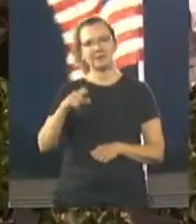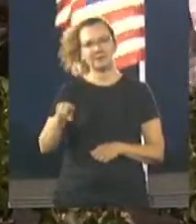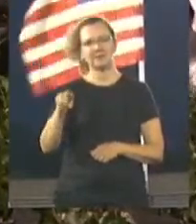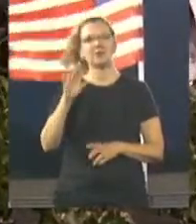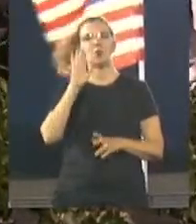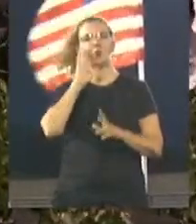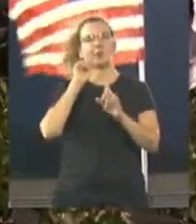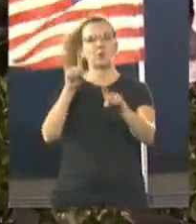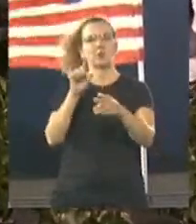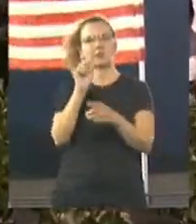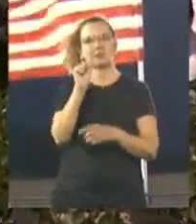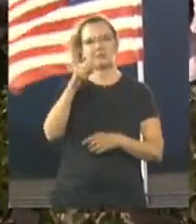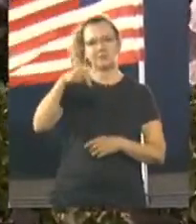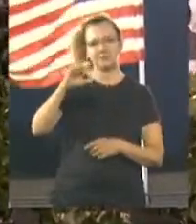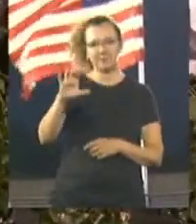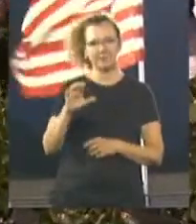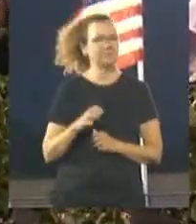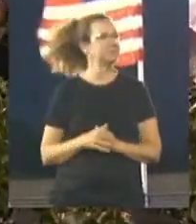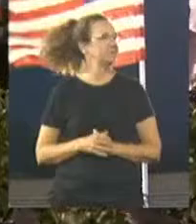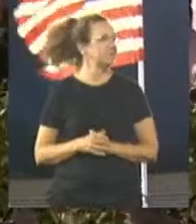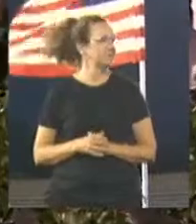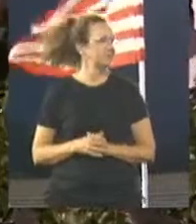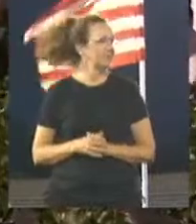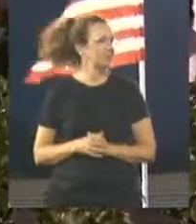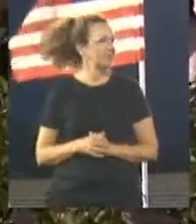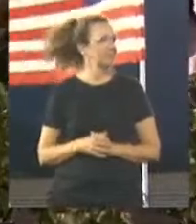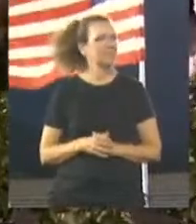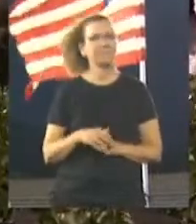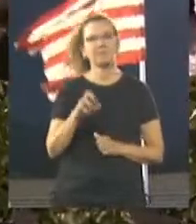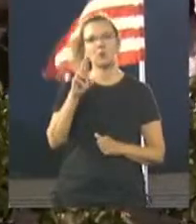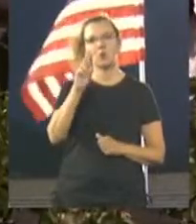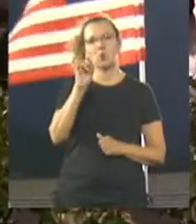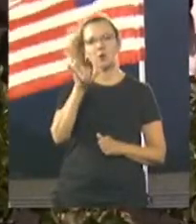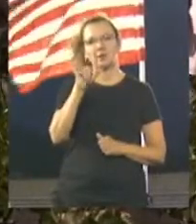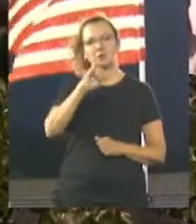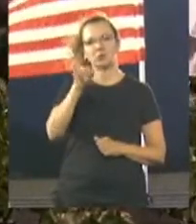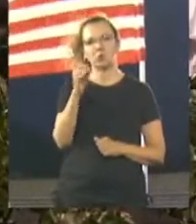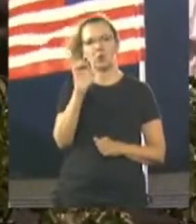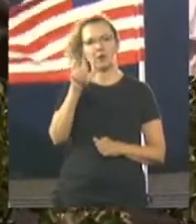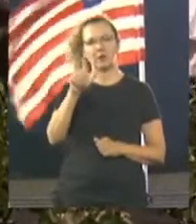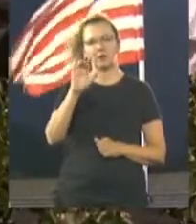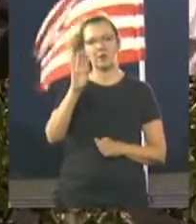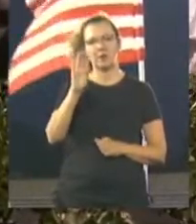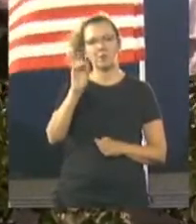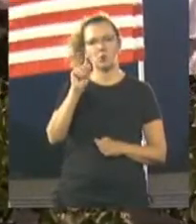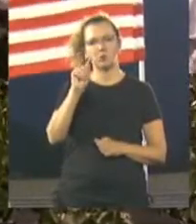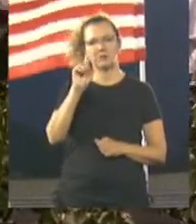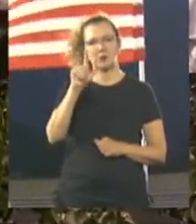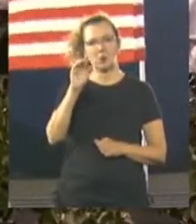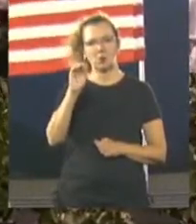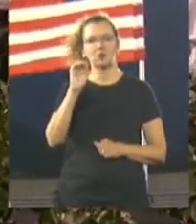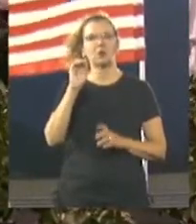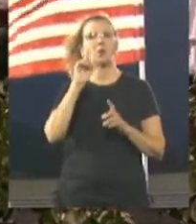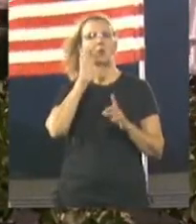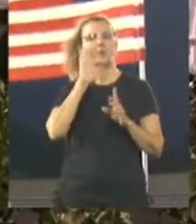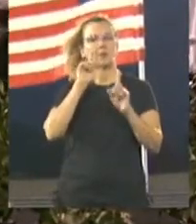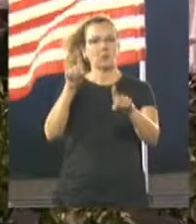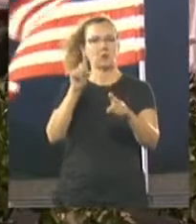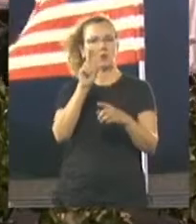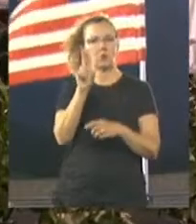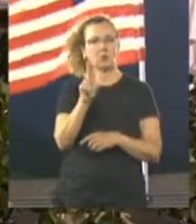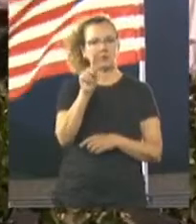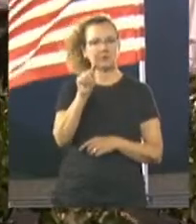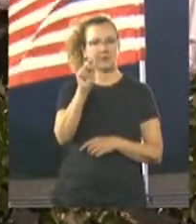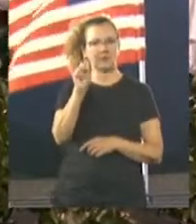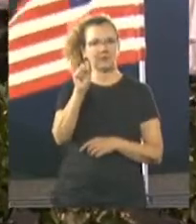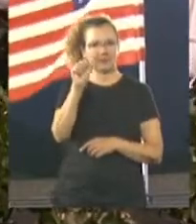attending St. Philip's College. Roy Joel Botello will be attending the University of